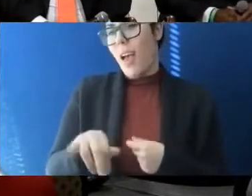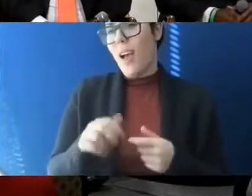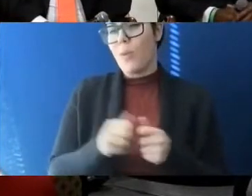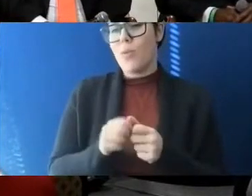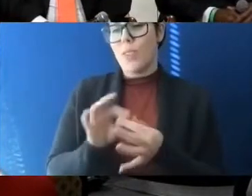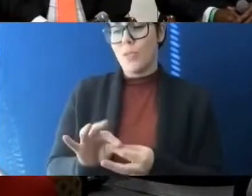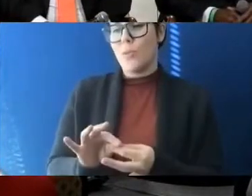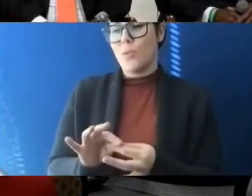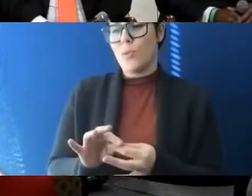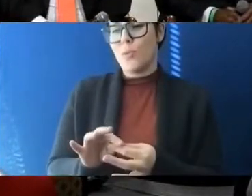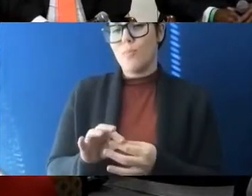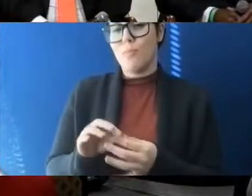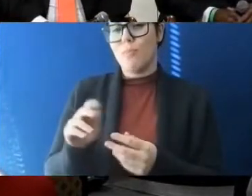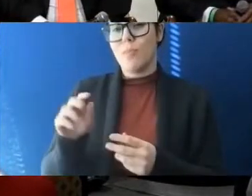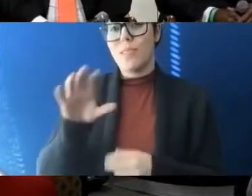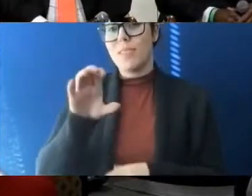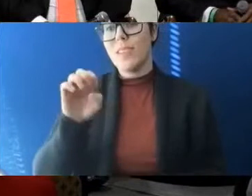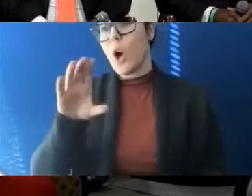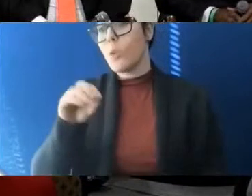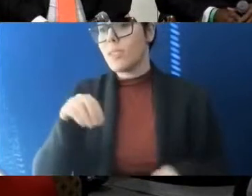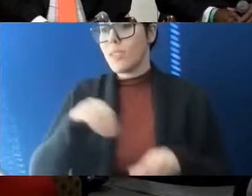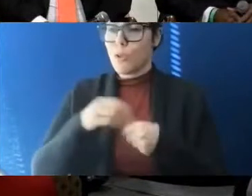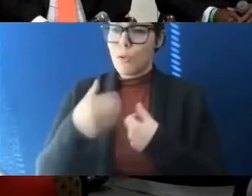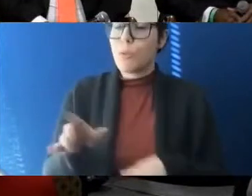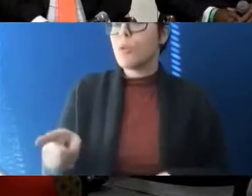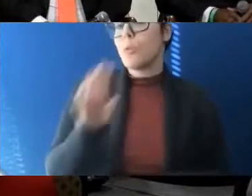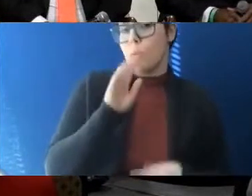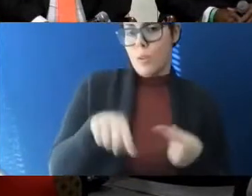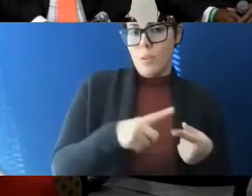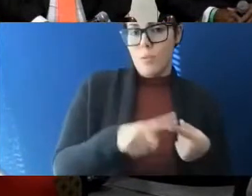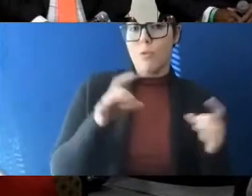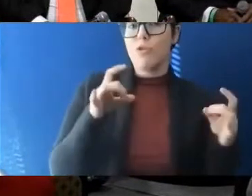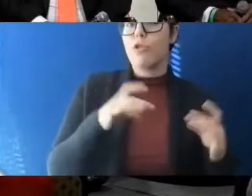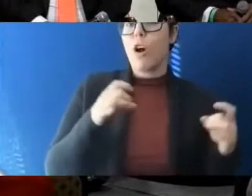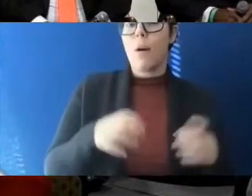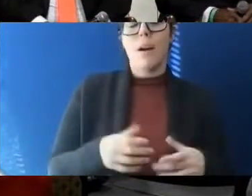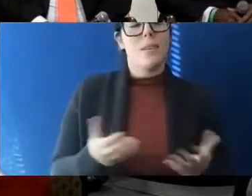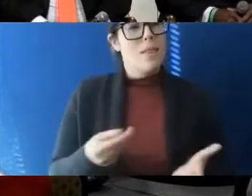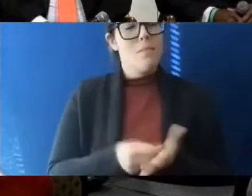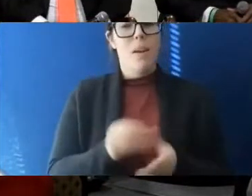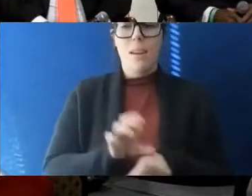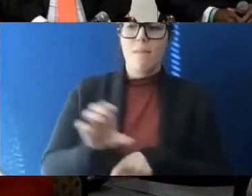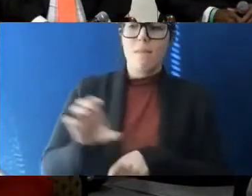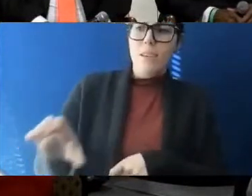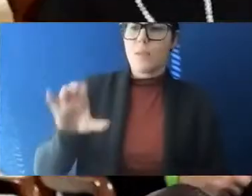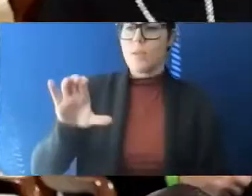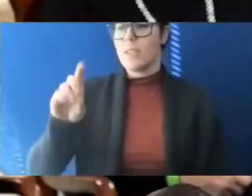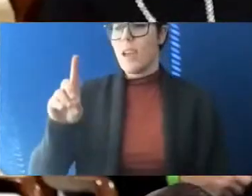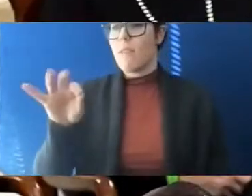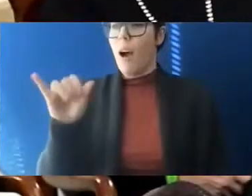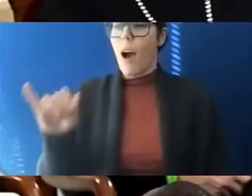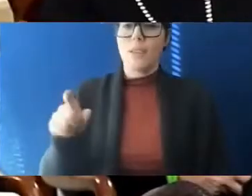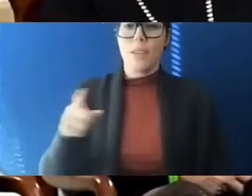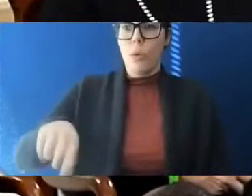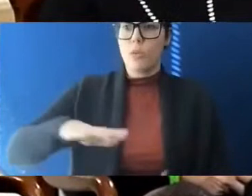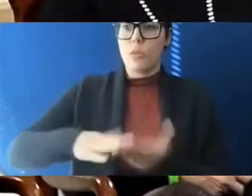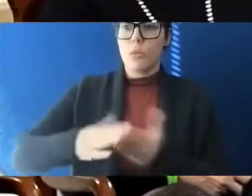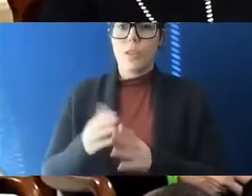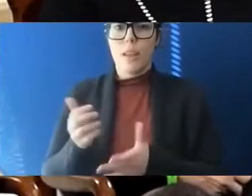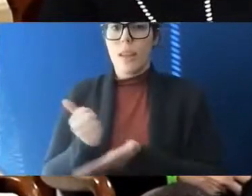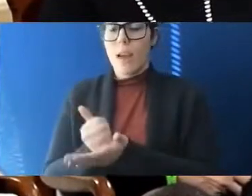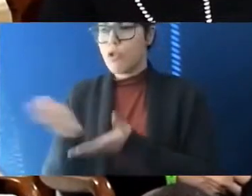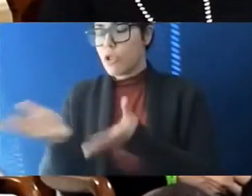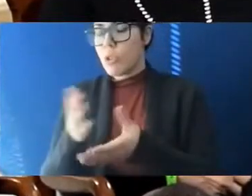and Starbucks' commitment to not only doing business and putting money into CDFIs, but starting businesses in those communities and investing